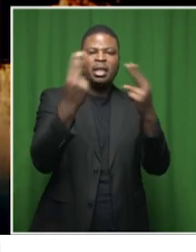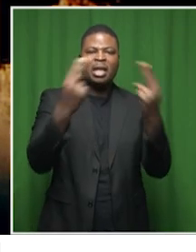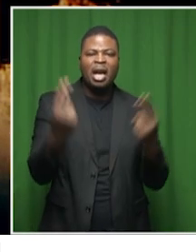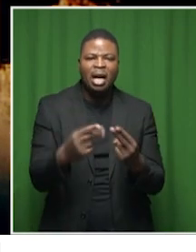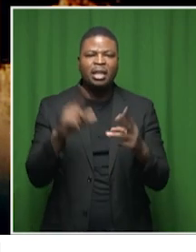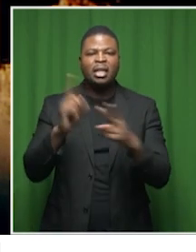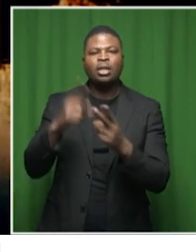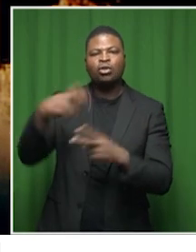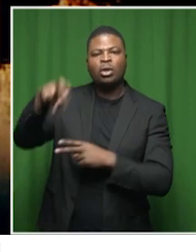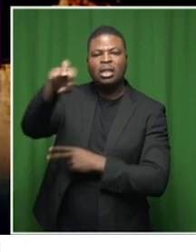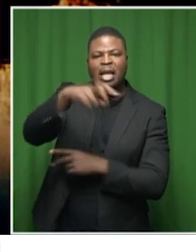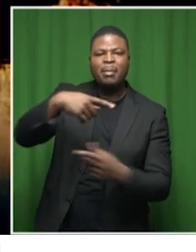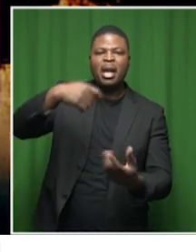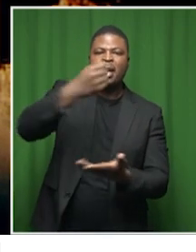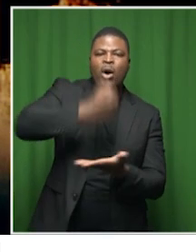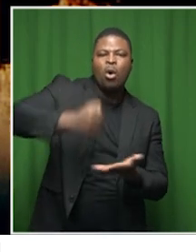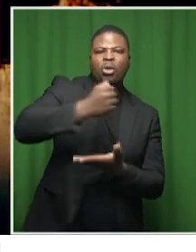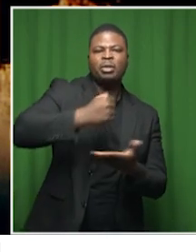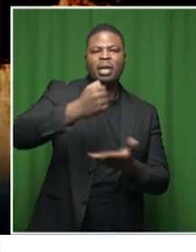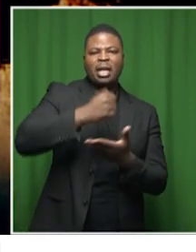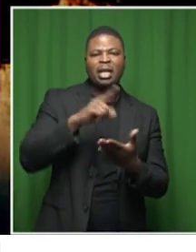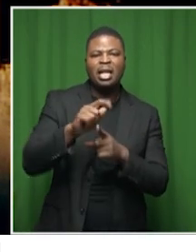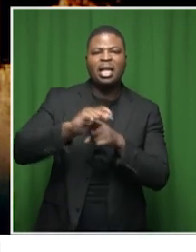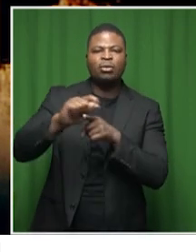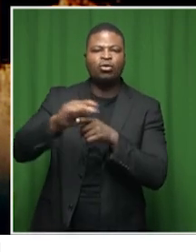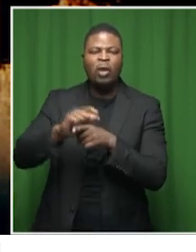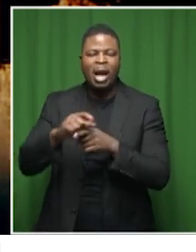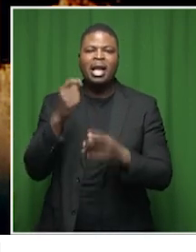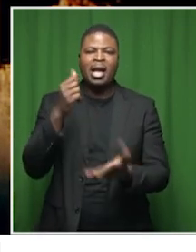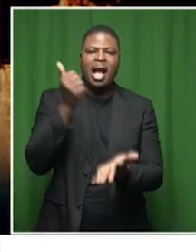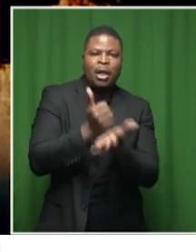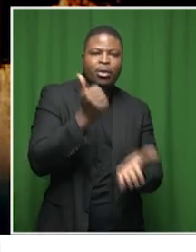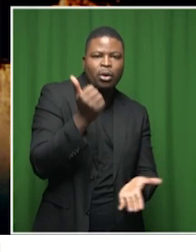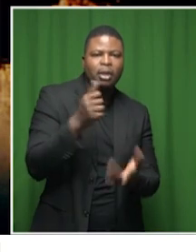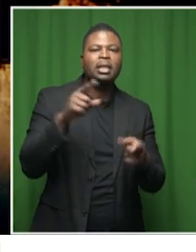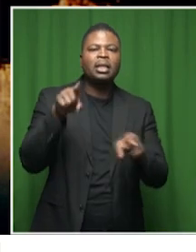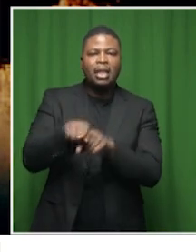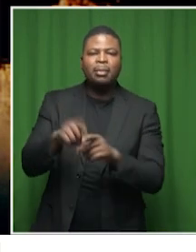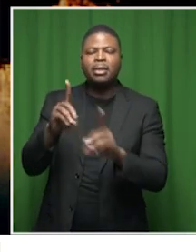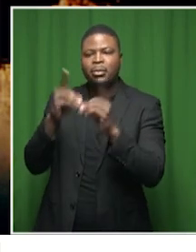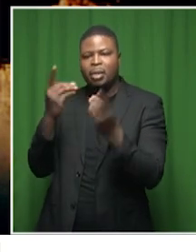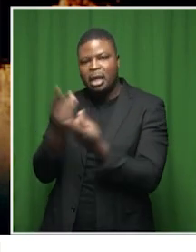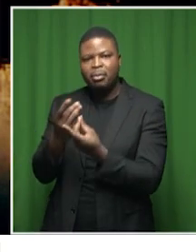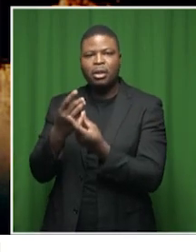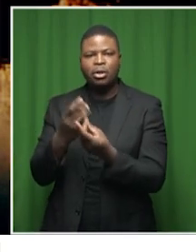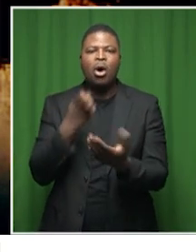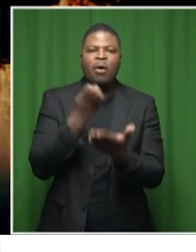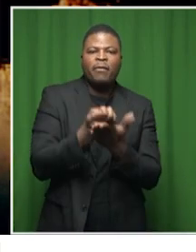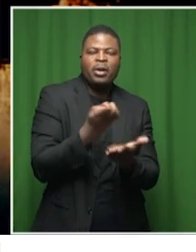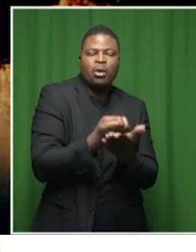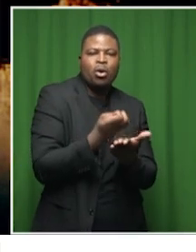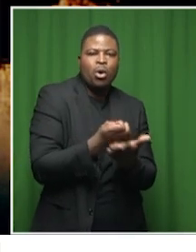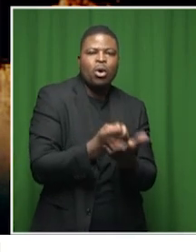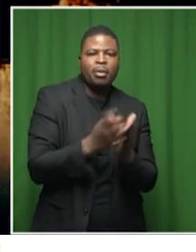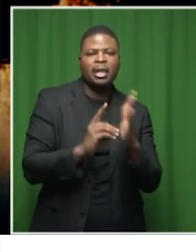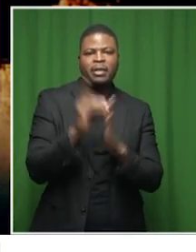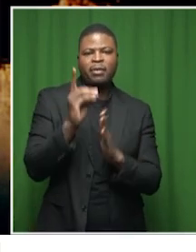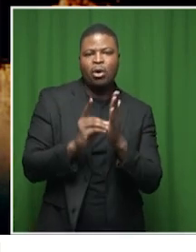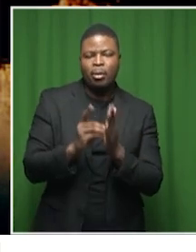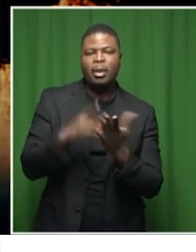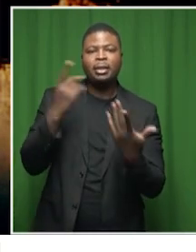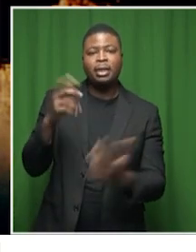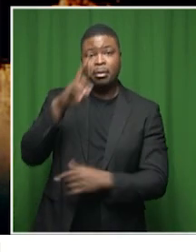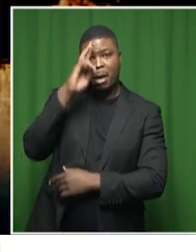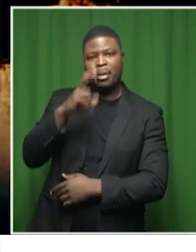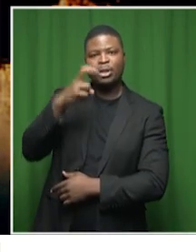Tourism, Hospitality and Sport Education Training Authority, as well as the Gauteng Department of Economic Development. Tourism Month and